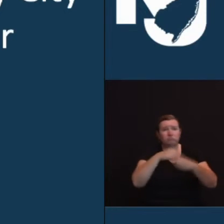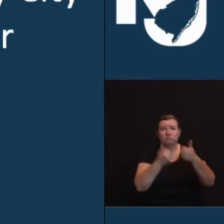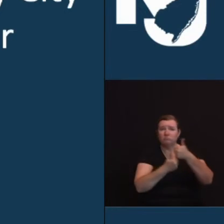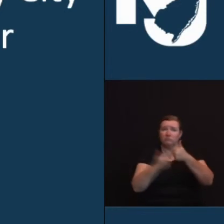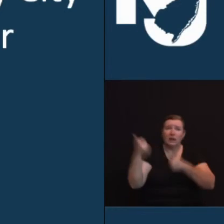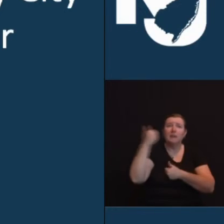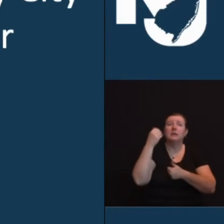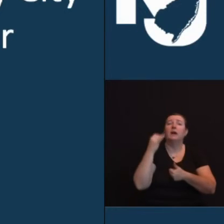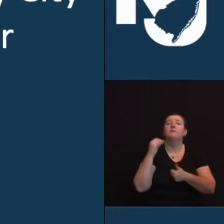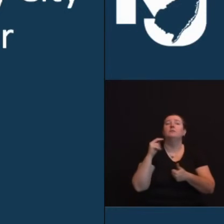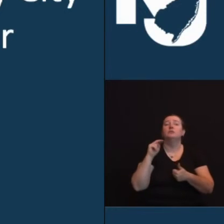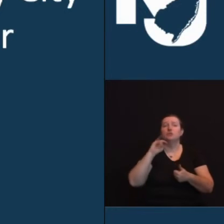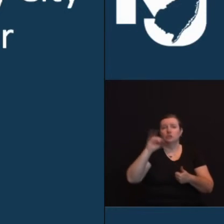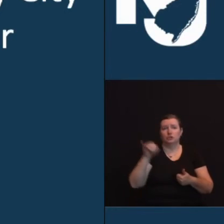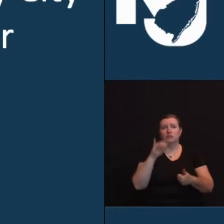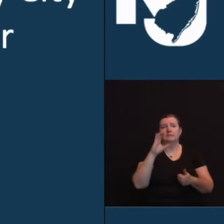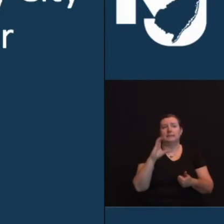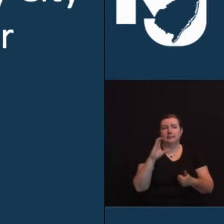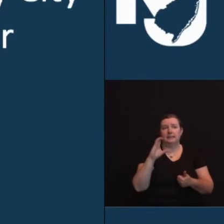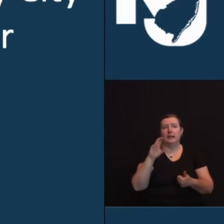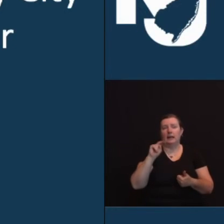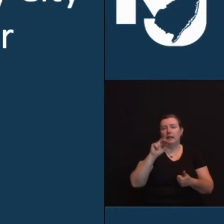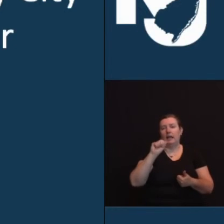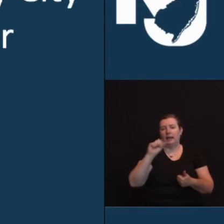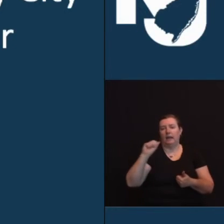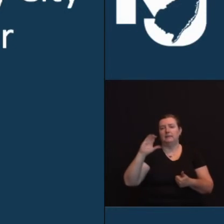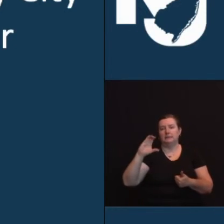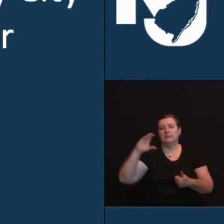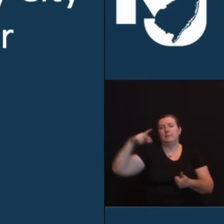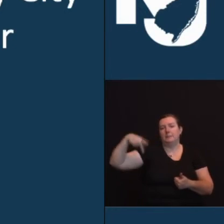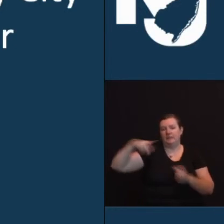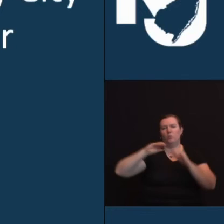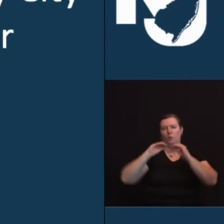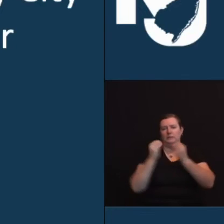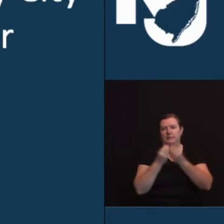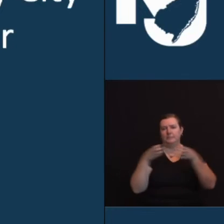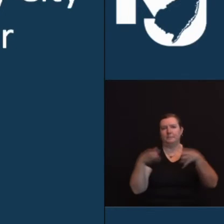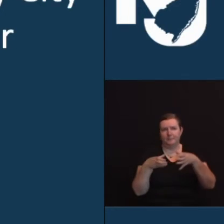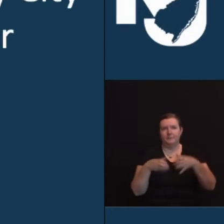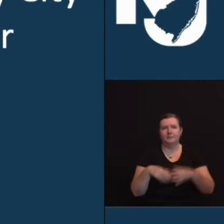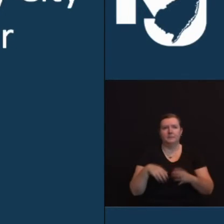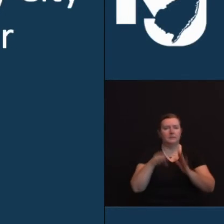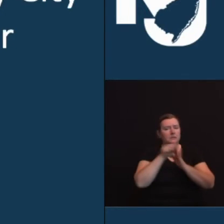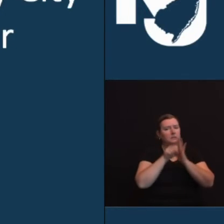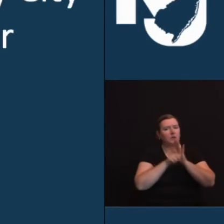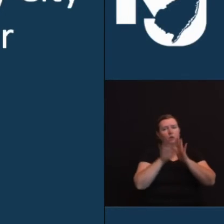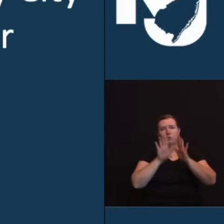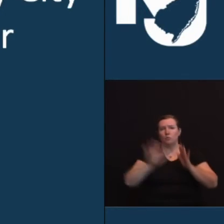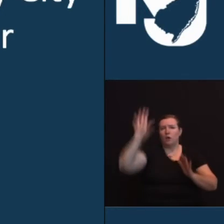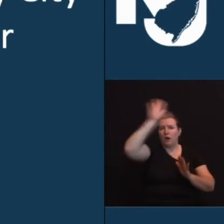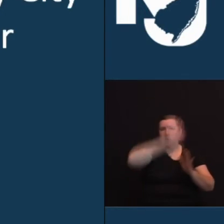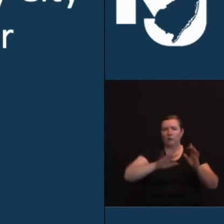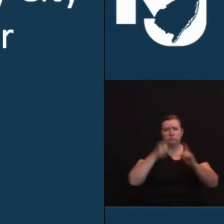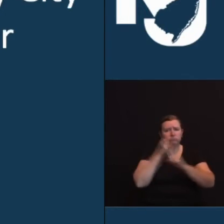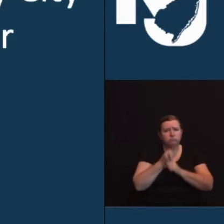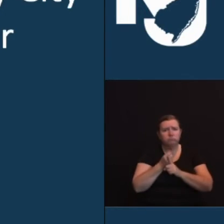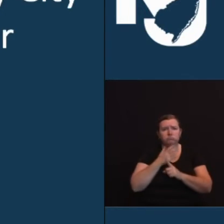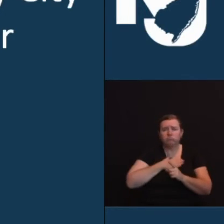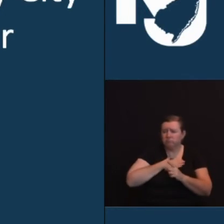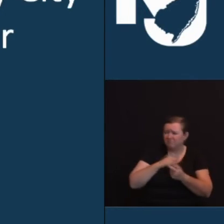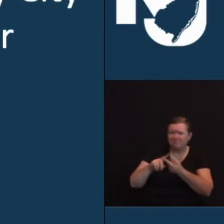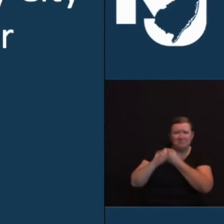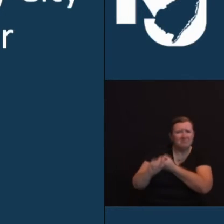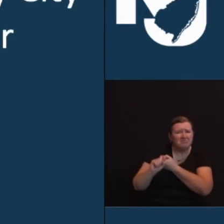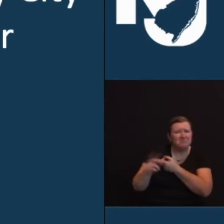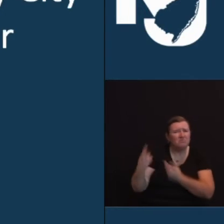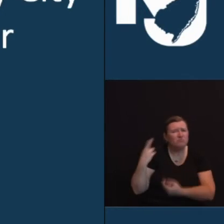NAACP. But he also had a statewide impact. Again, I was fortunate to call him a close friend, and he served ably during my transition